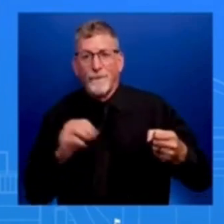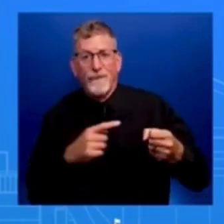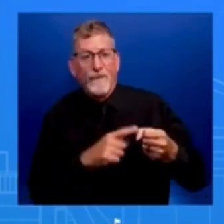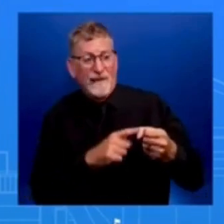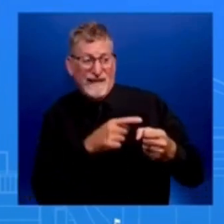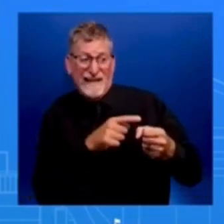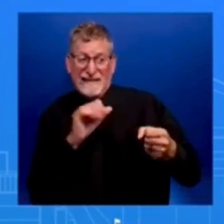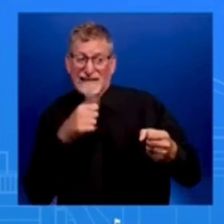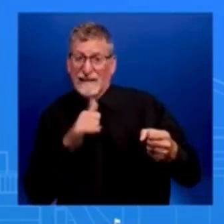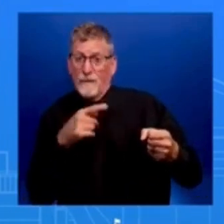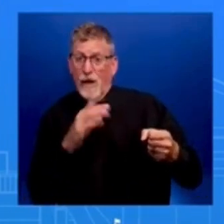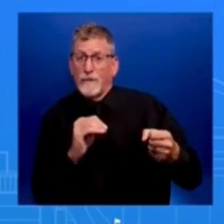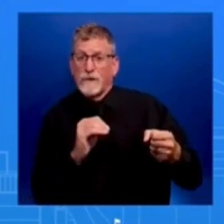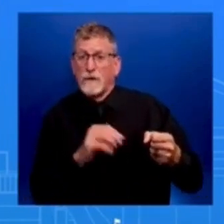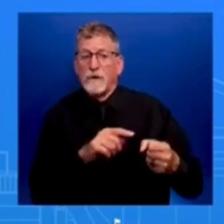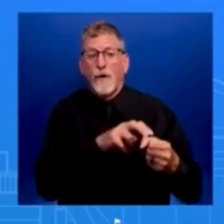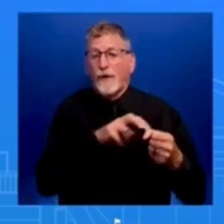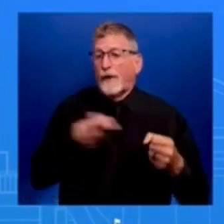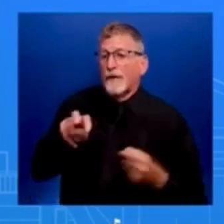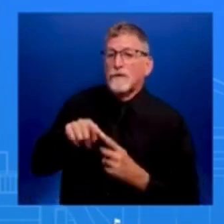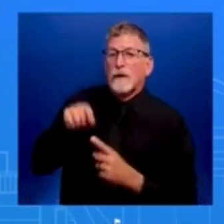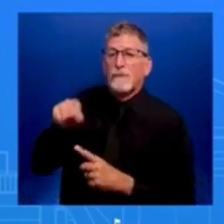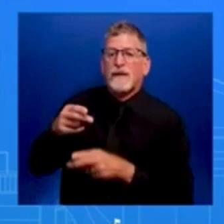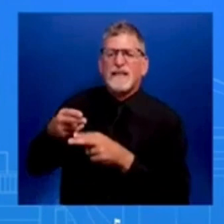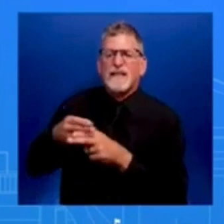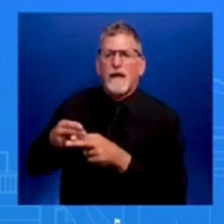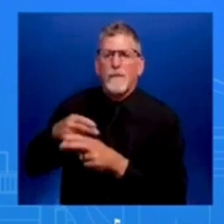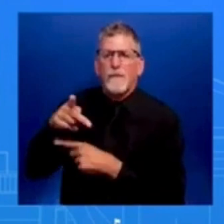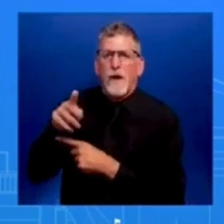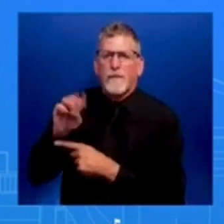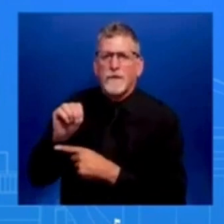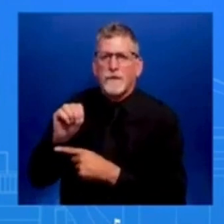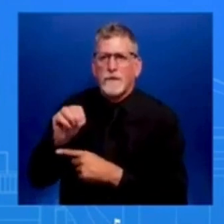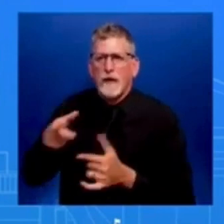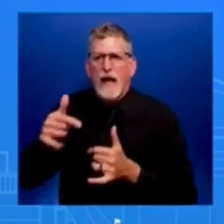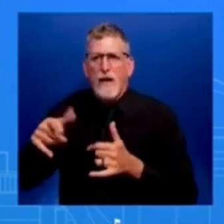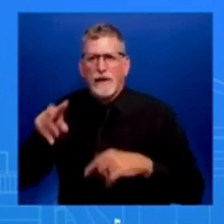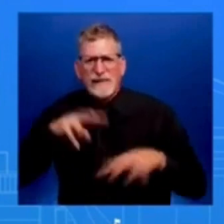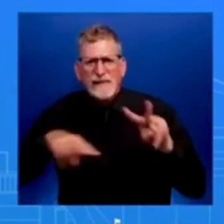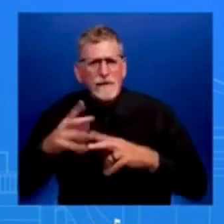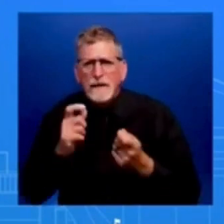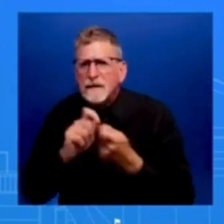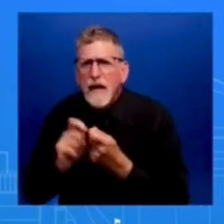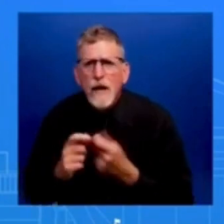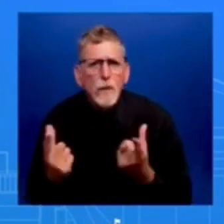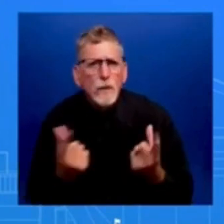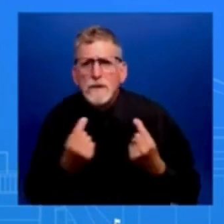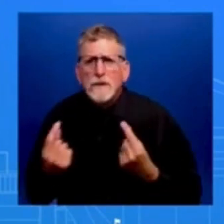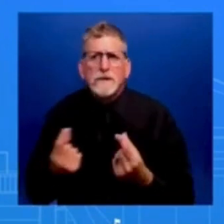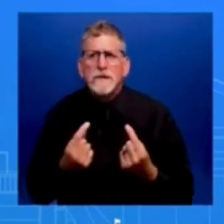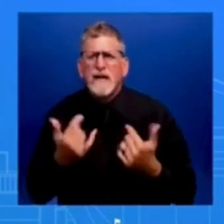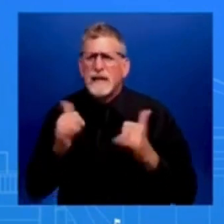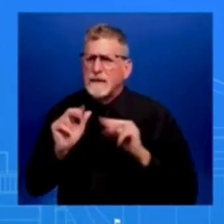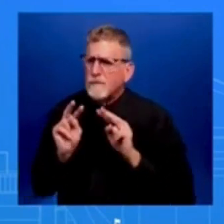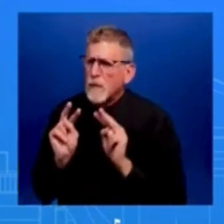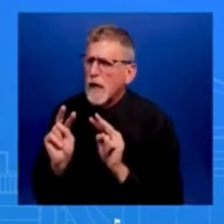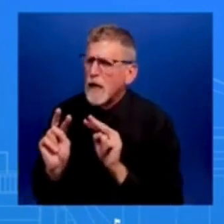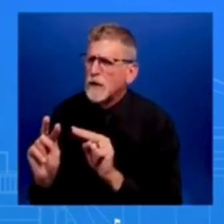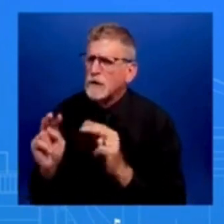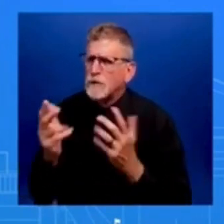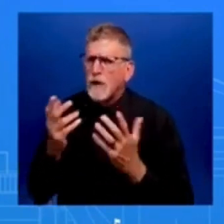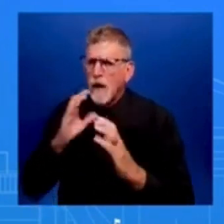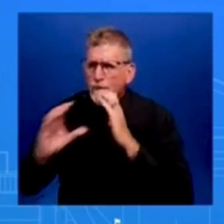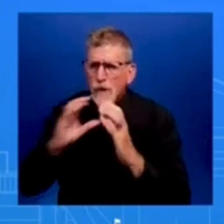too soon to characterize the nature of ongoing developments. We are monitoring the situation closely and are in communication with the U.S.